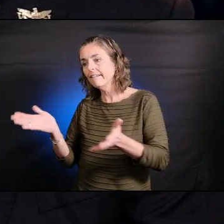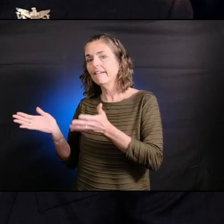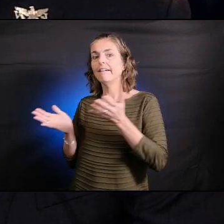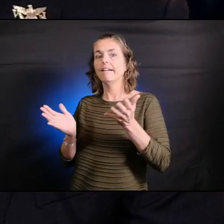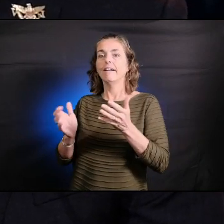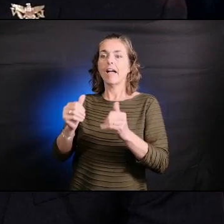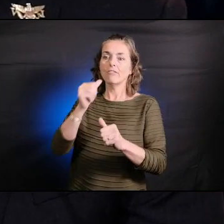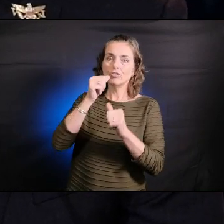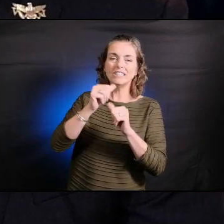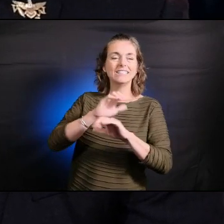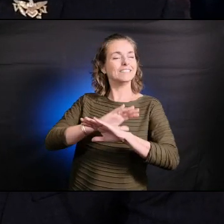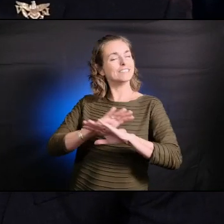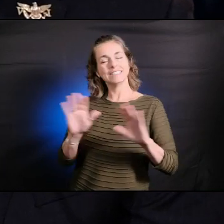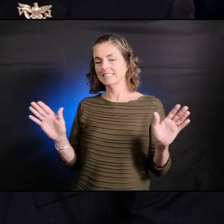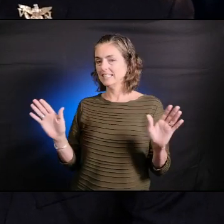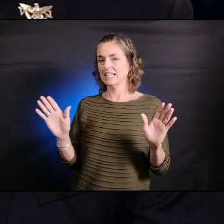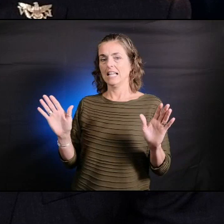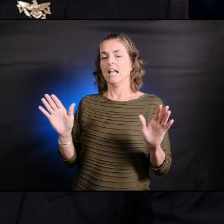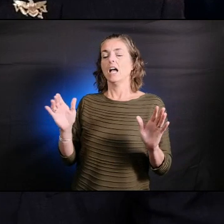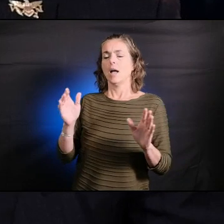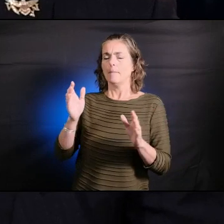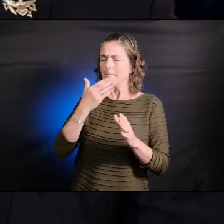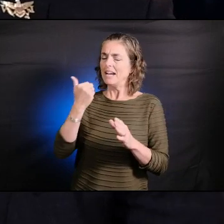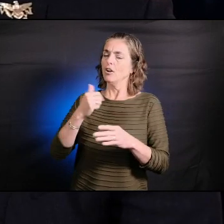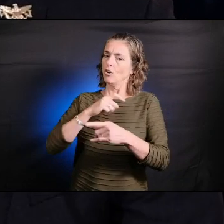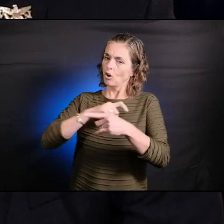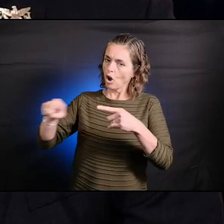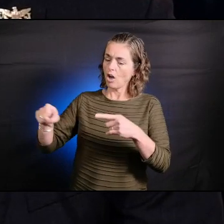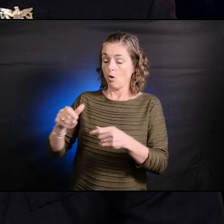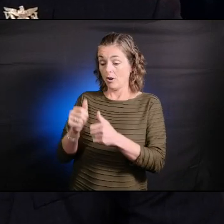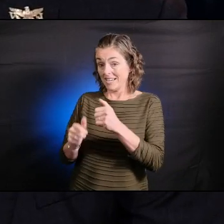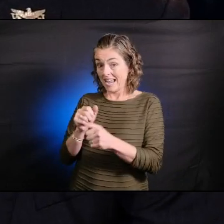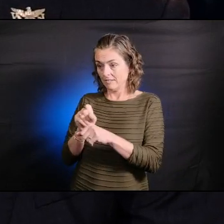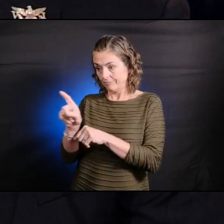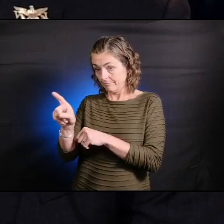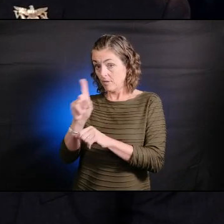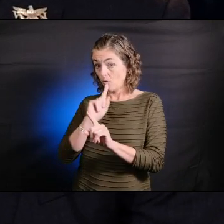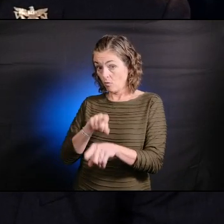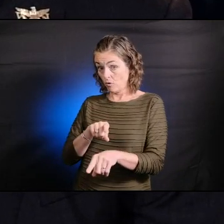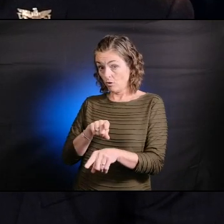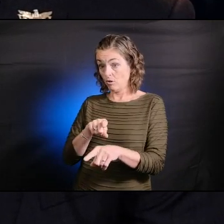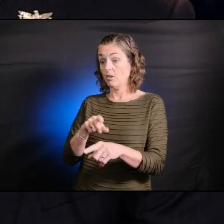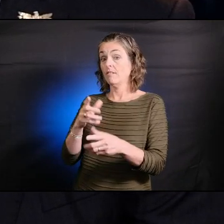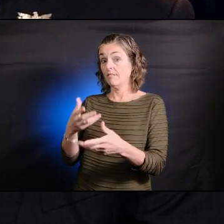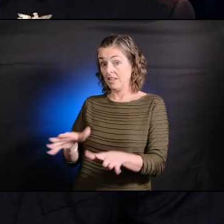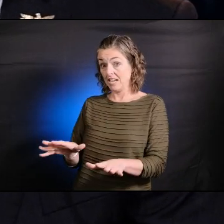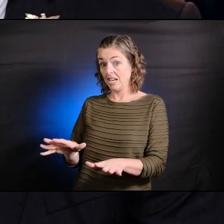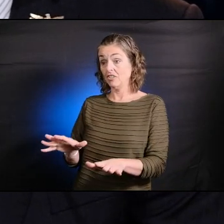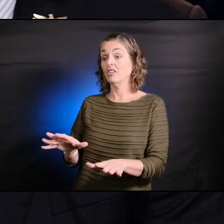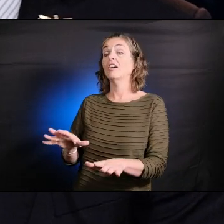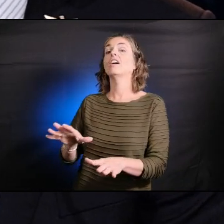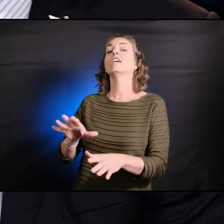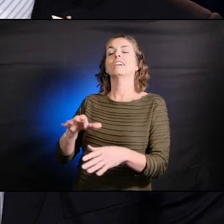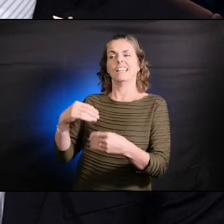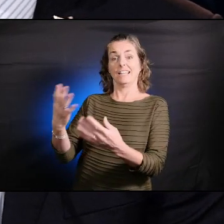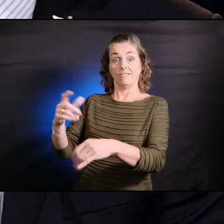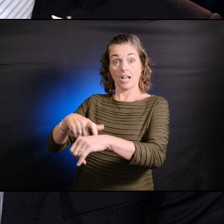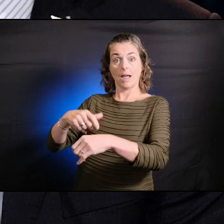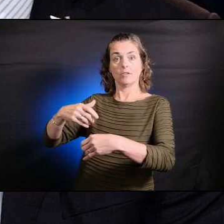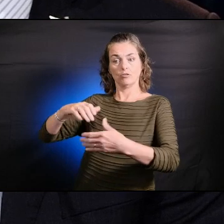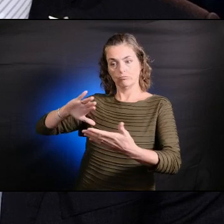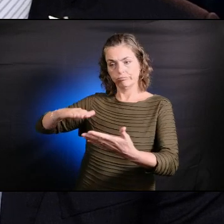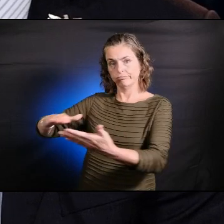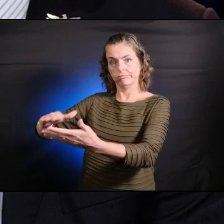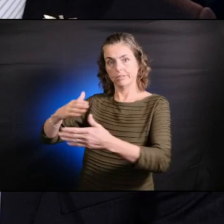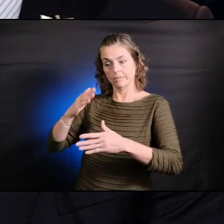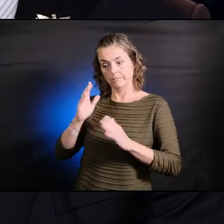of that really usurps what the process that we've put in place and leaves room for the virus to be